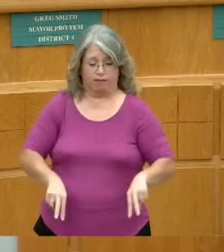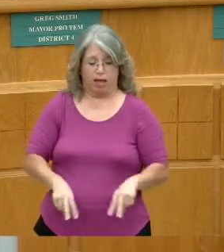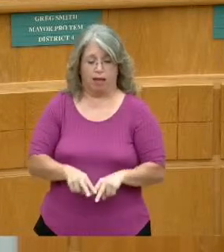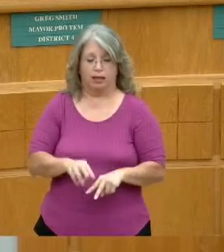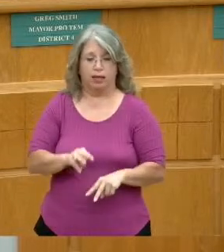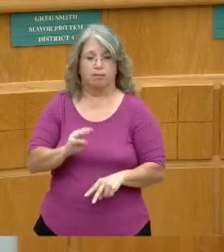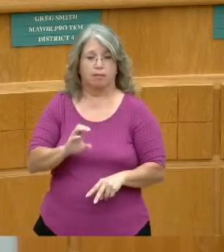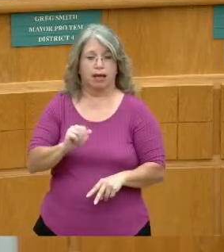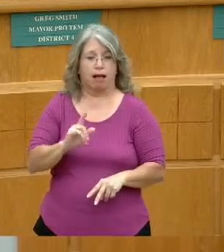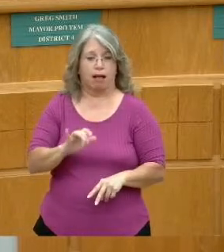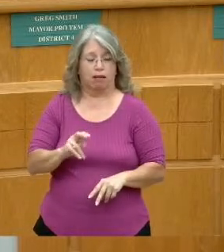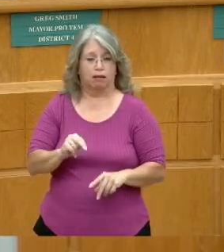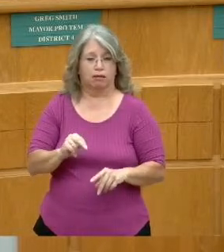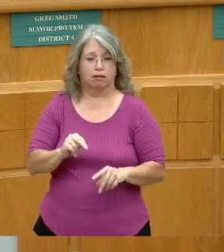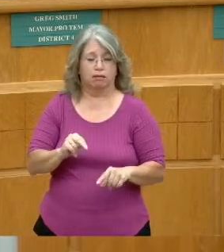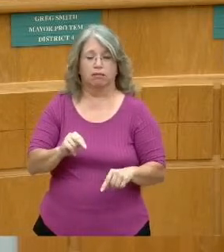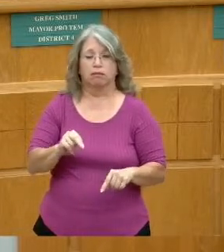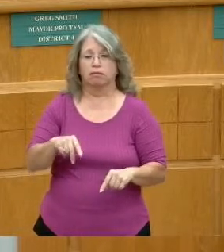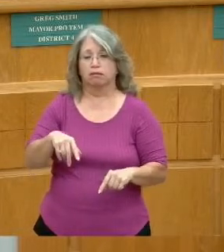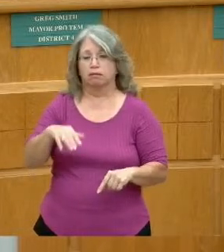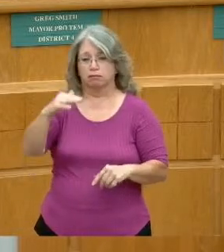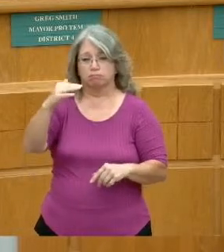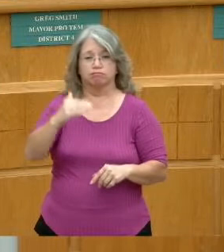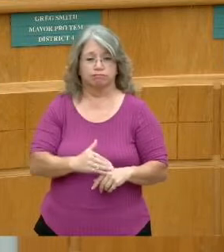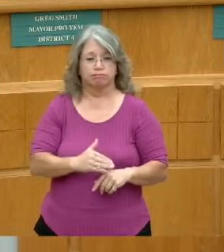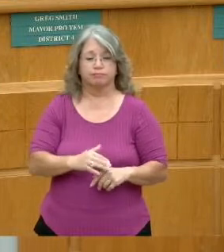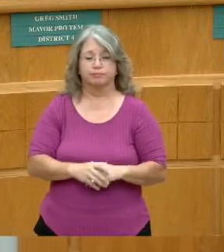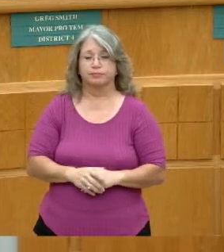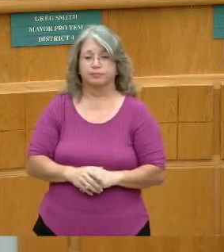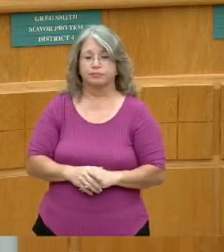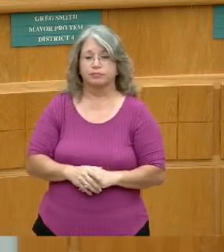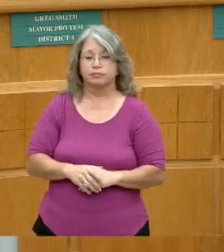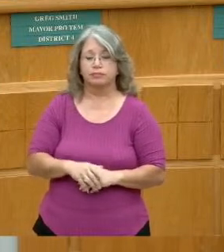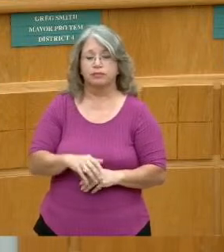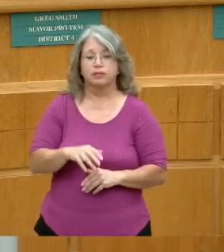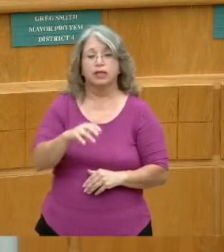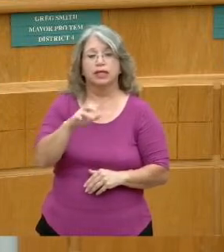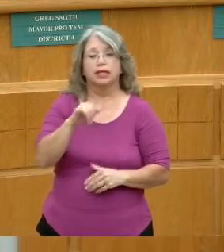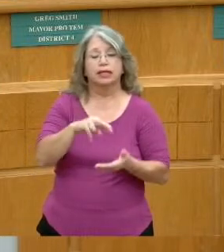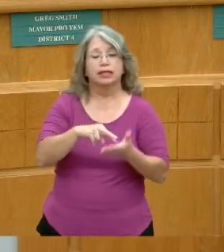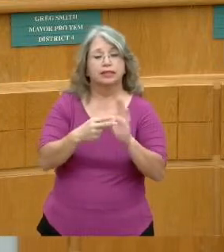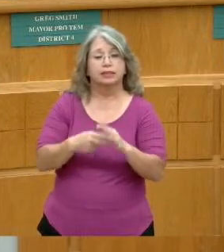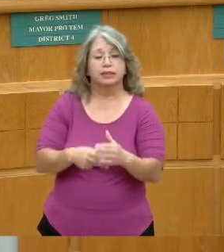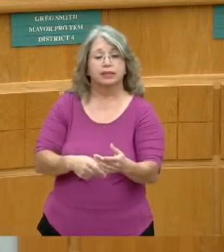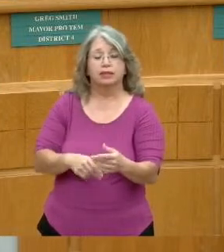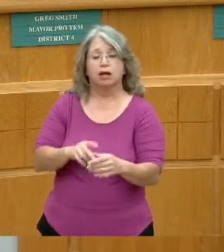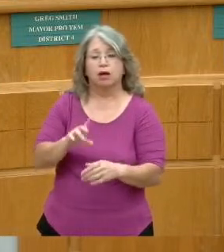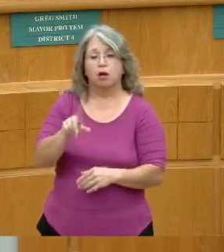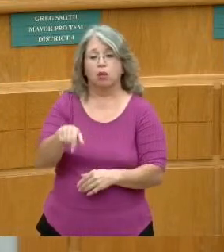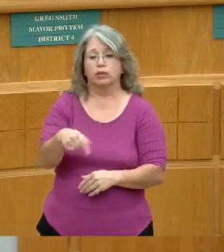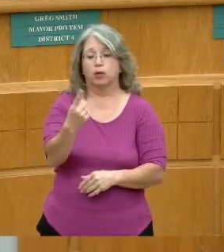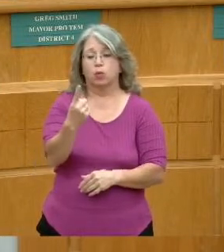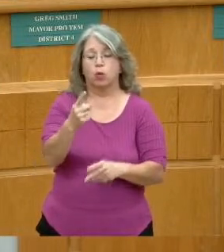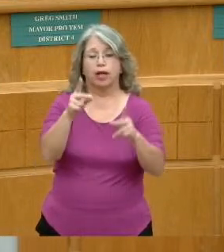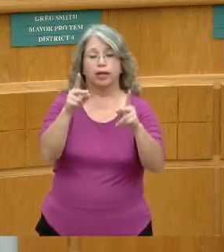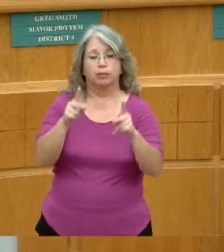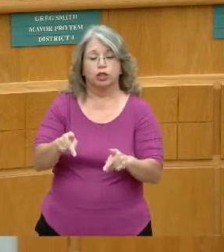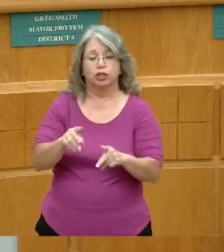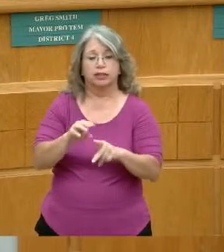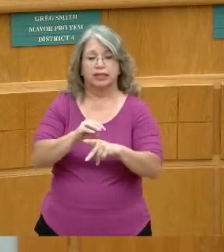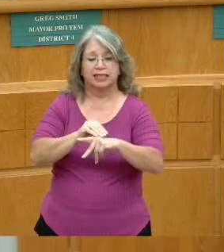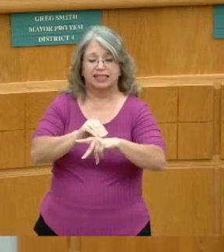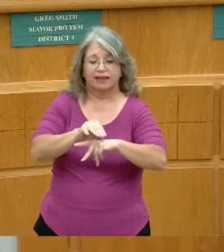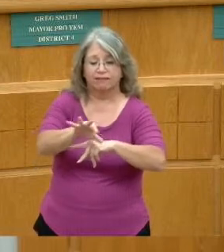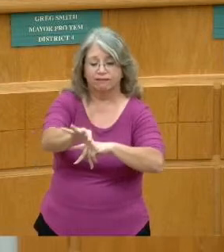estimate of the transmission rate of the virus. This turns into only 1 person getting infected each week for a total of